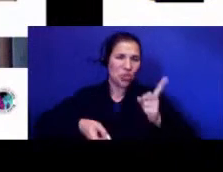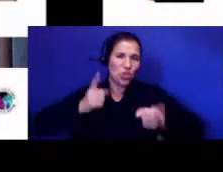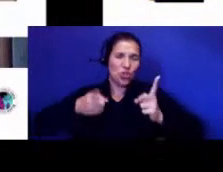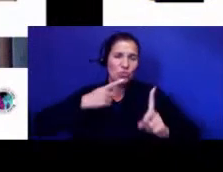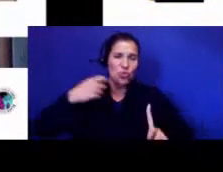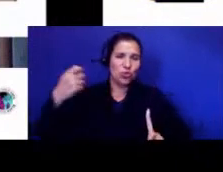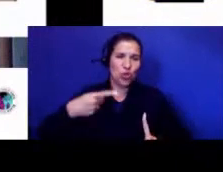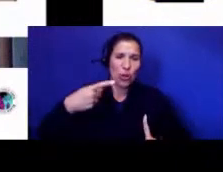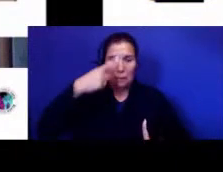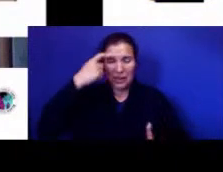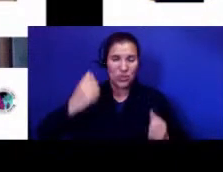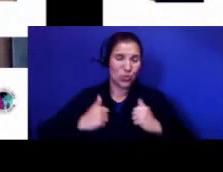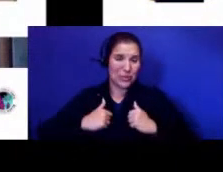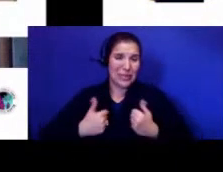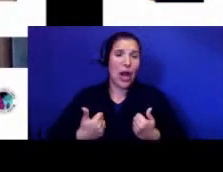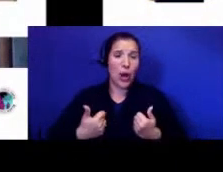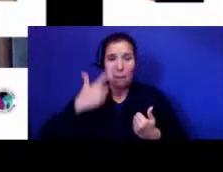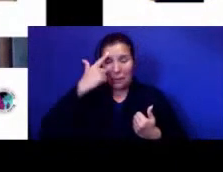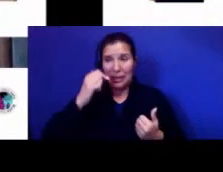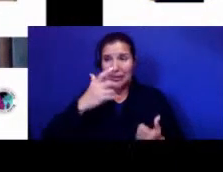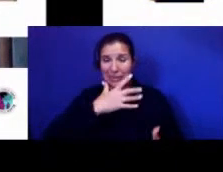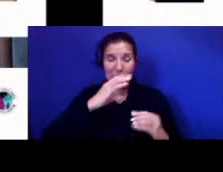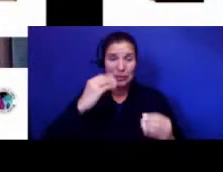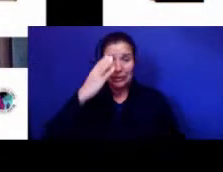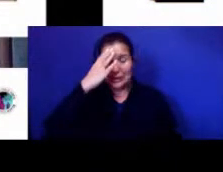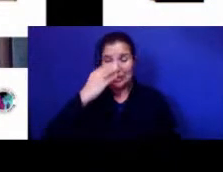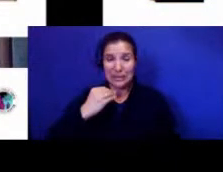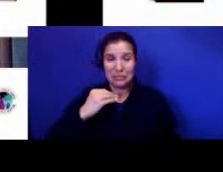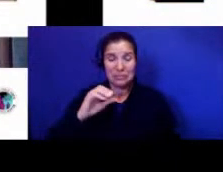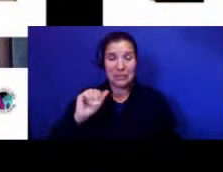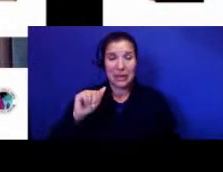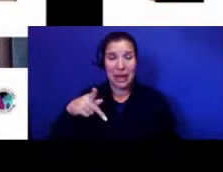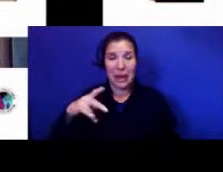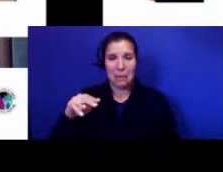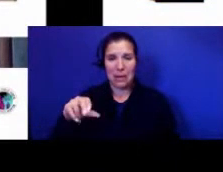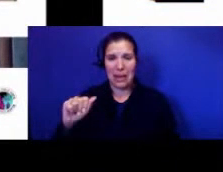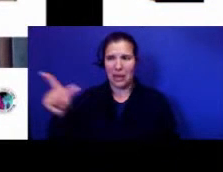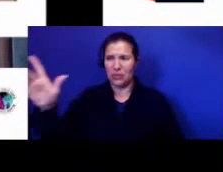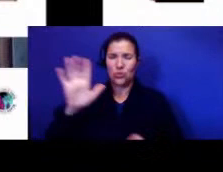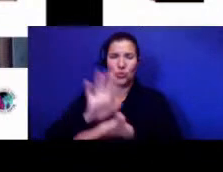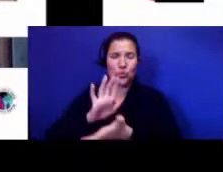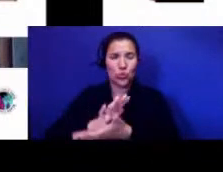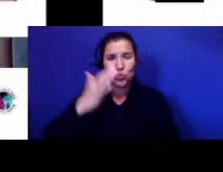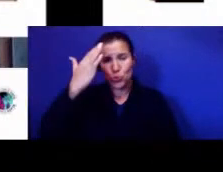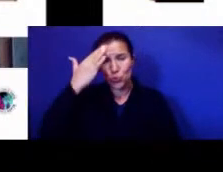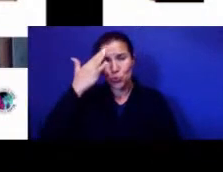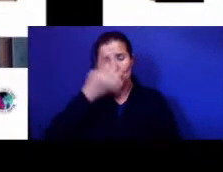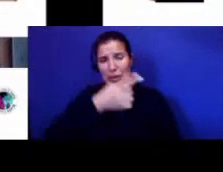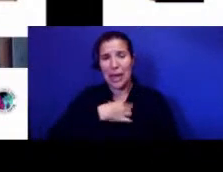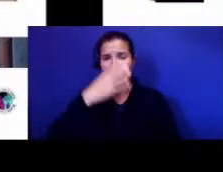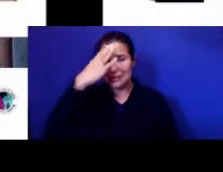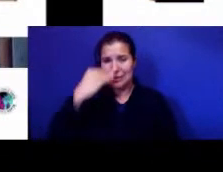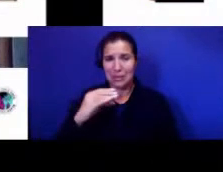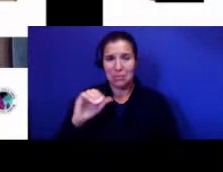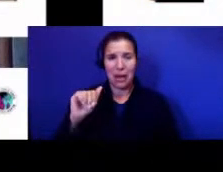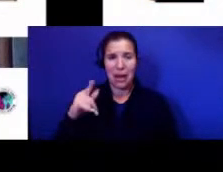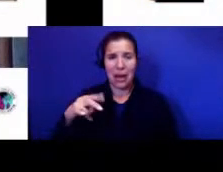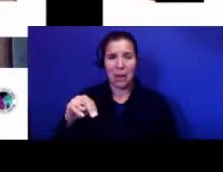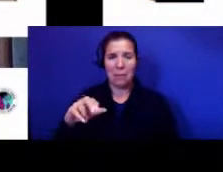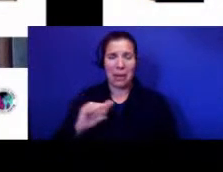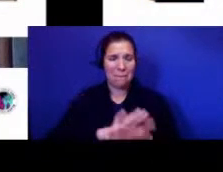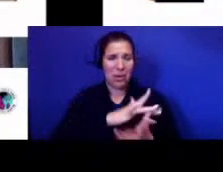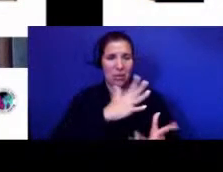by tiredness because of her sleep apnea, a condition the school was well aware of that made her irritable that day. As a result